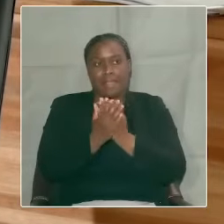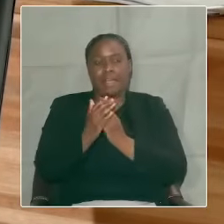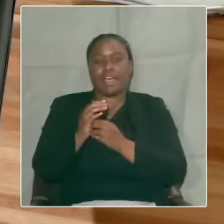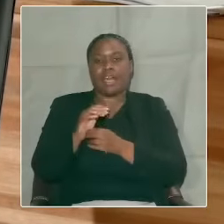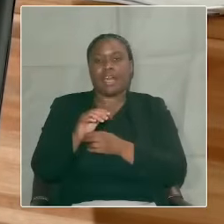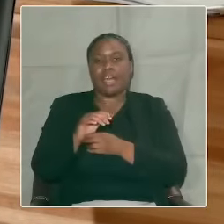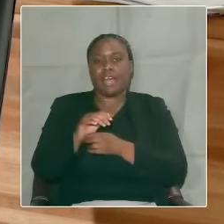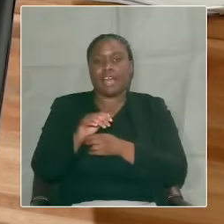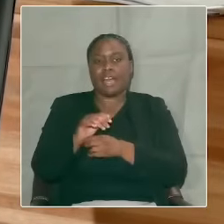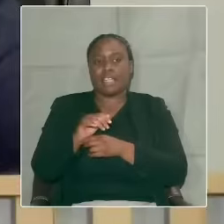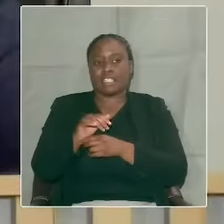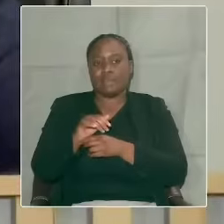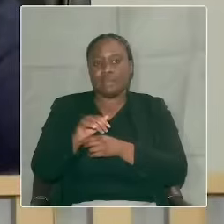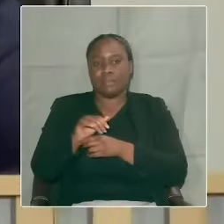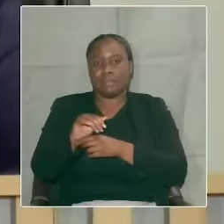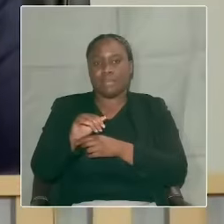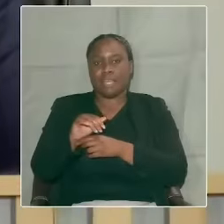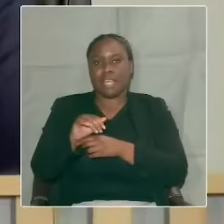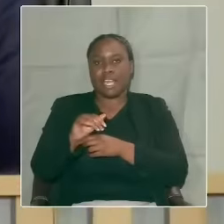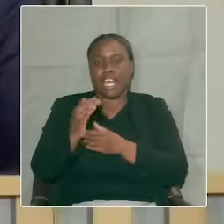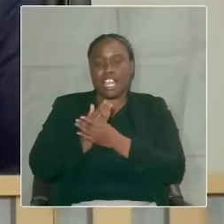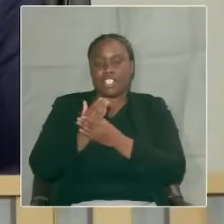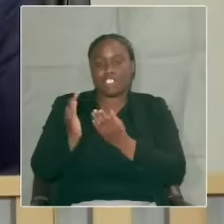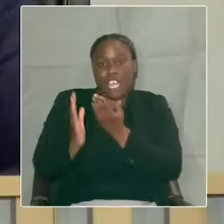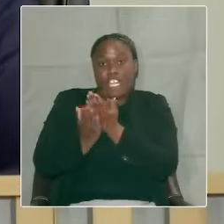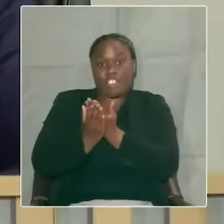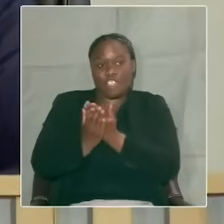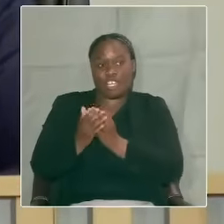Is that correct?